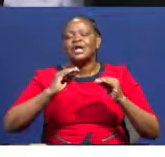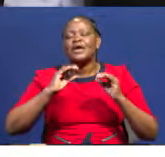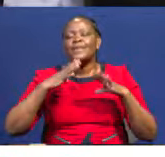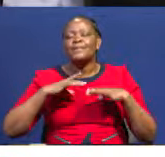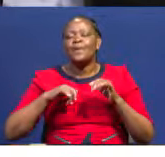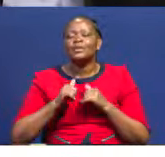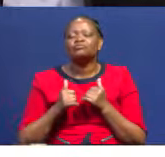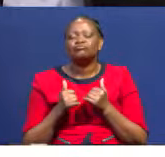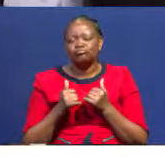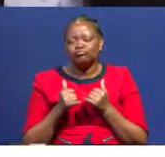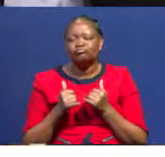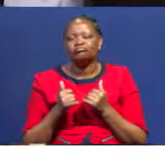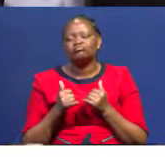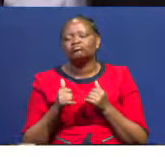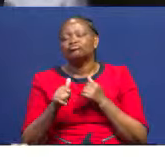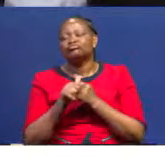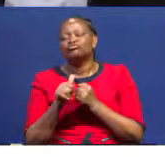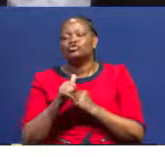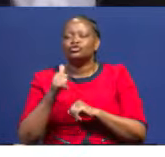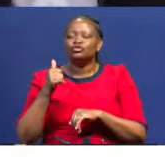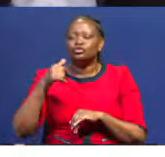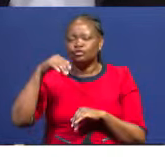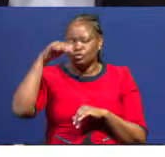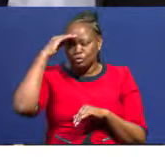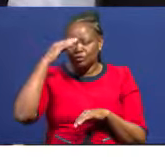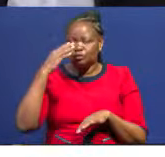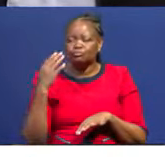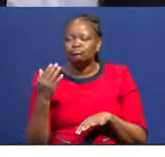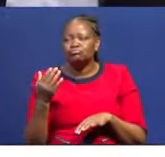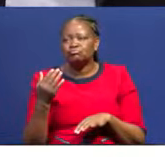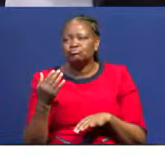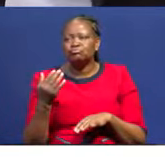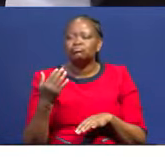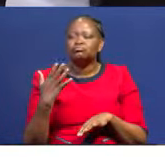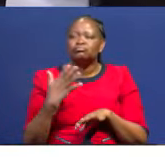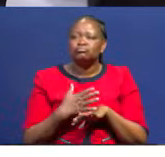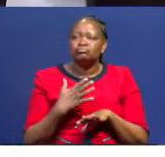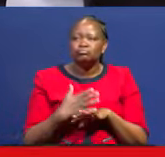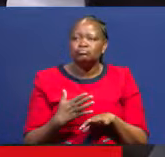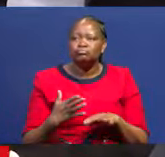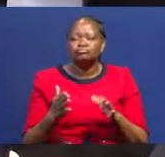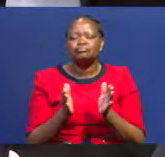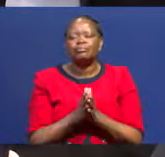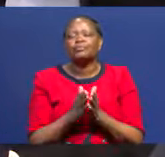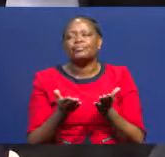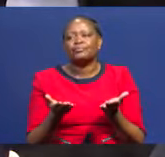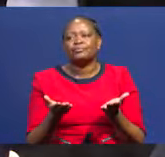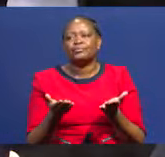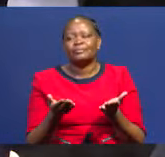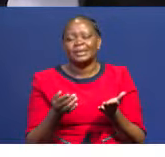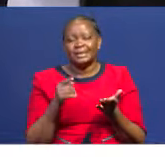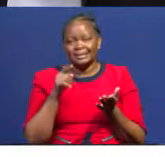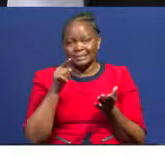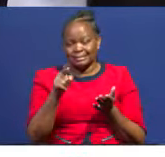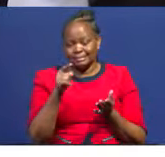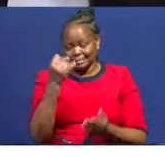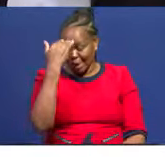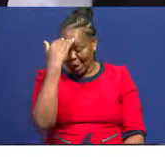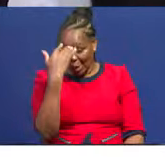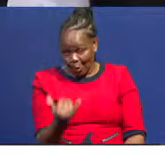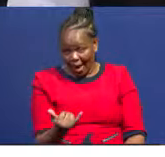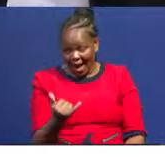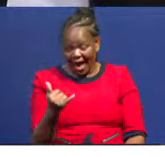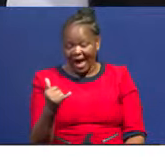we acknowledge that the government has given enforcement support towards it. But the principle underlining why illicit is growing